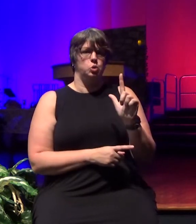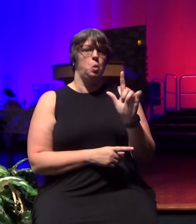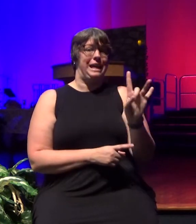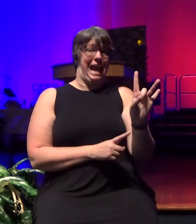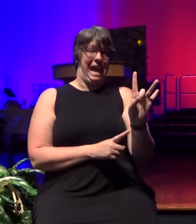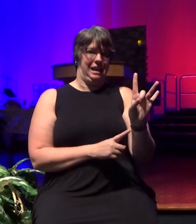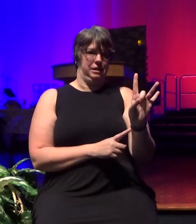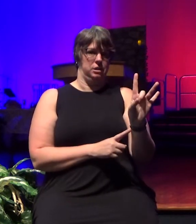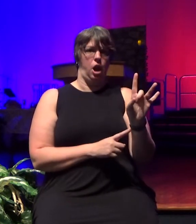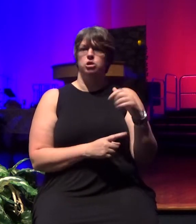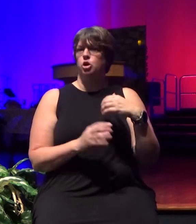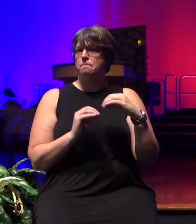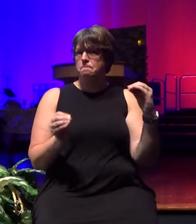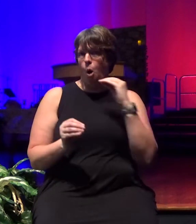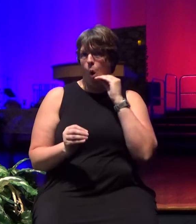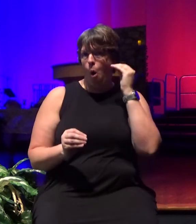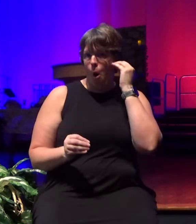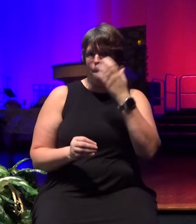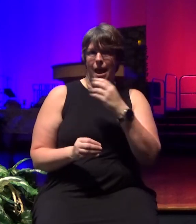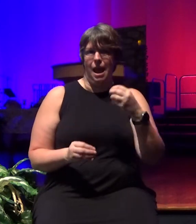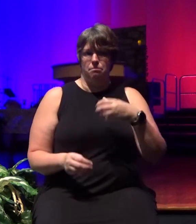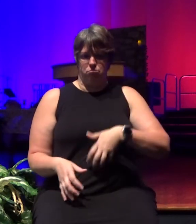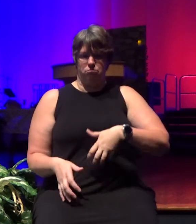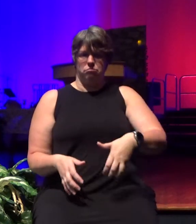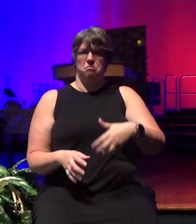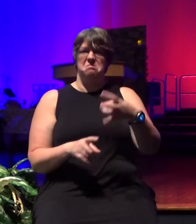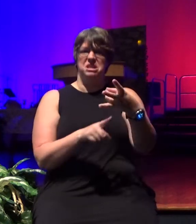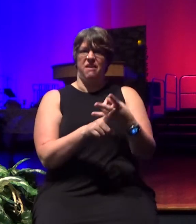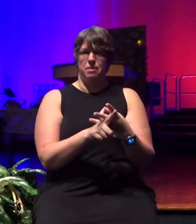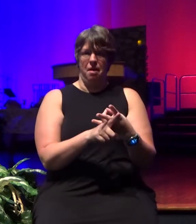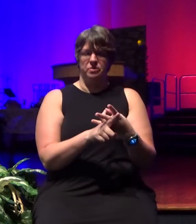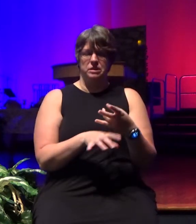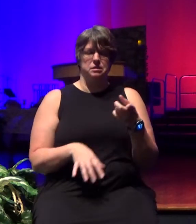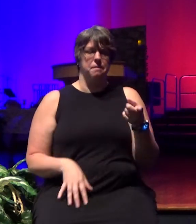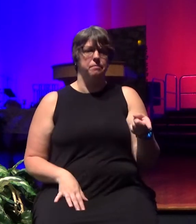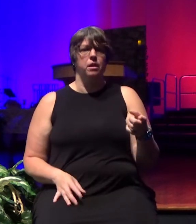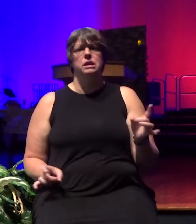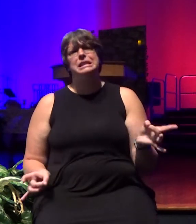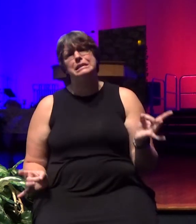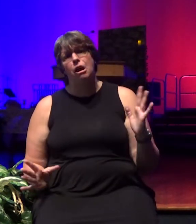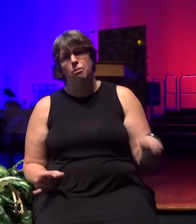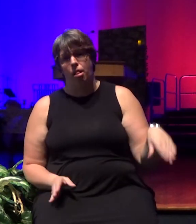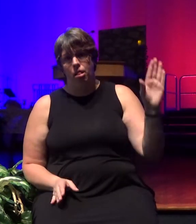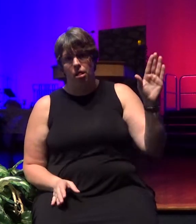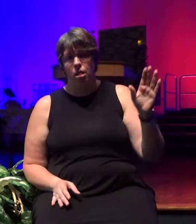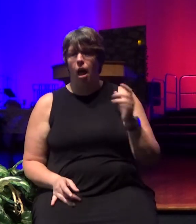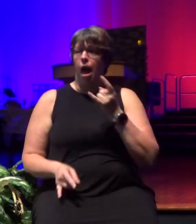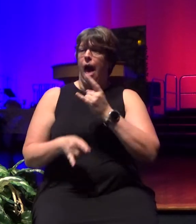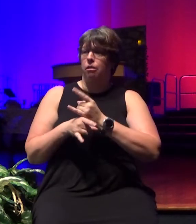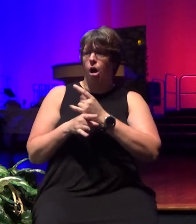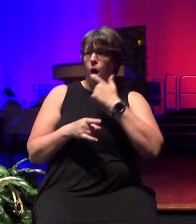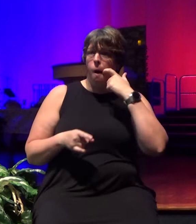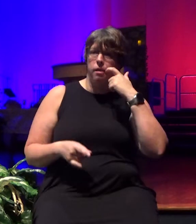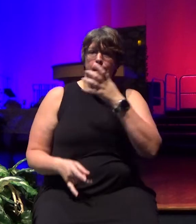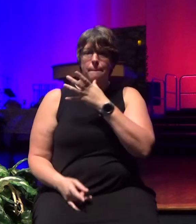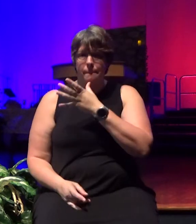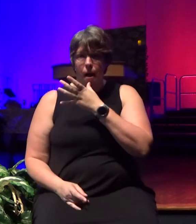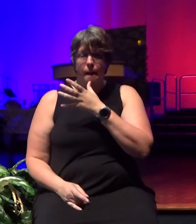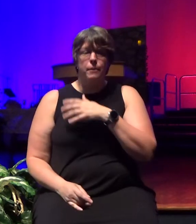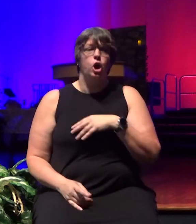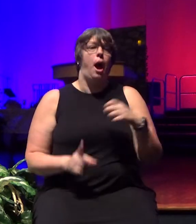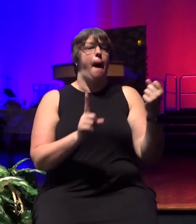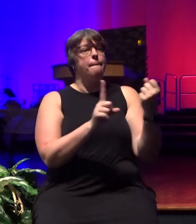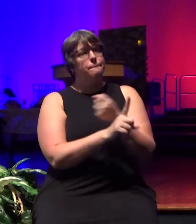a terrible, terrible upbringing. An alcoholic mother, abuse of every kind, told thousands